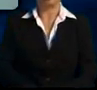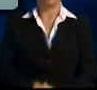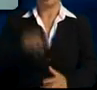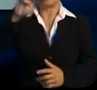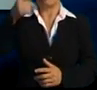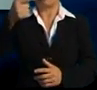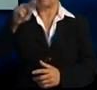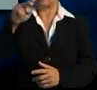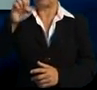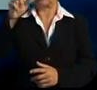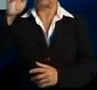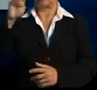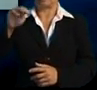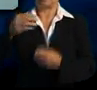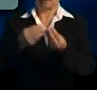magnesium powder,